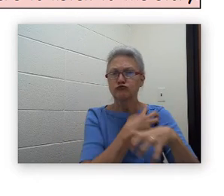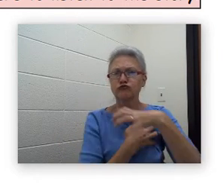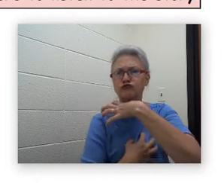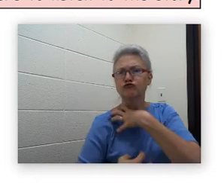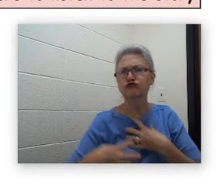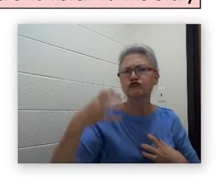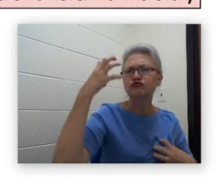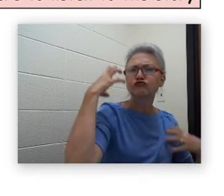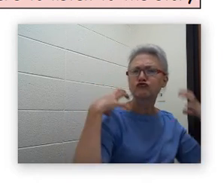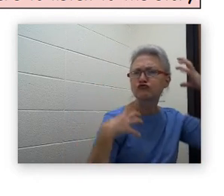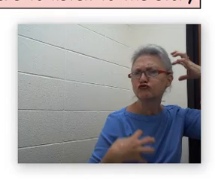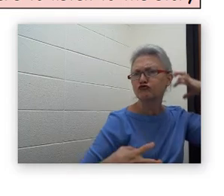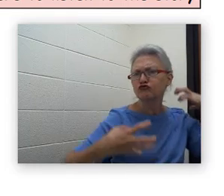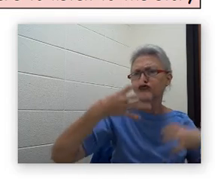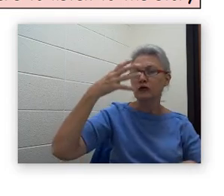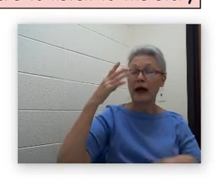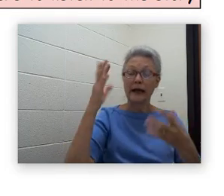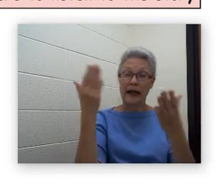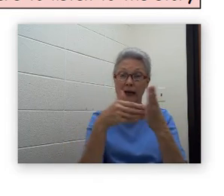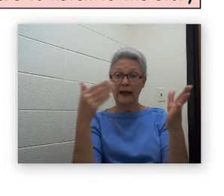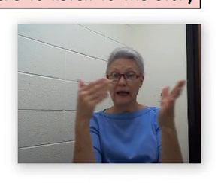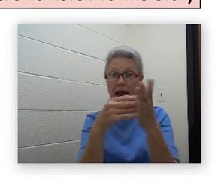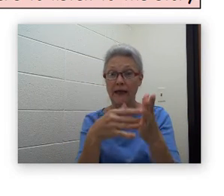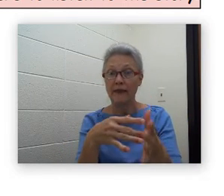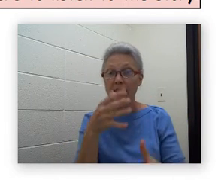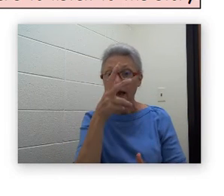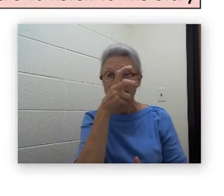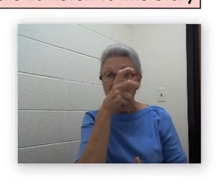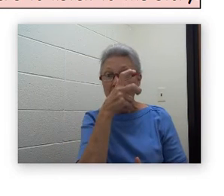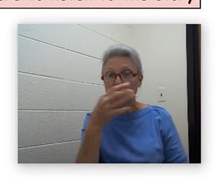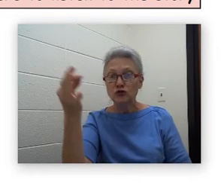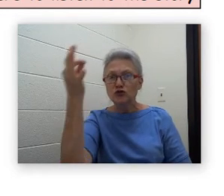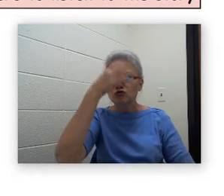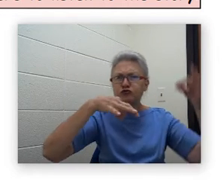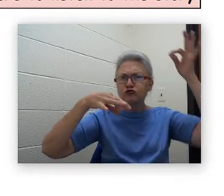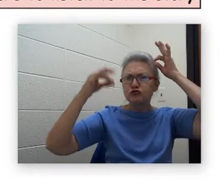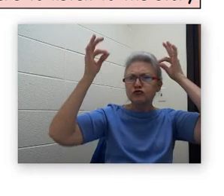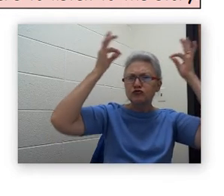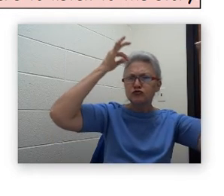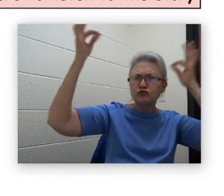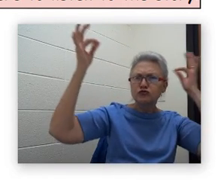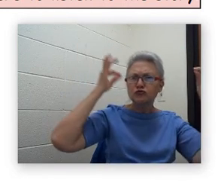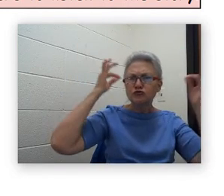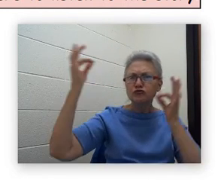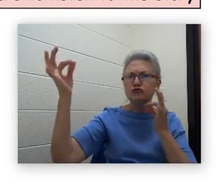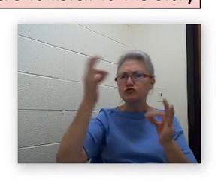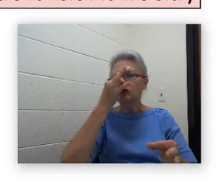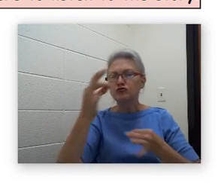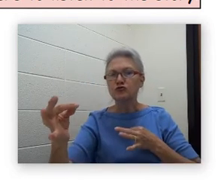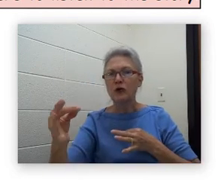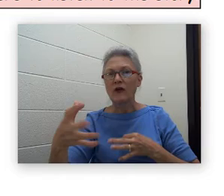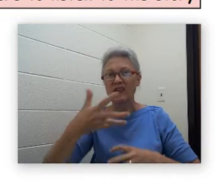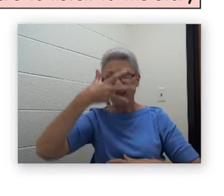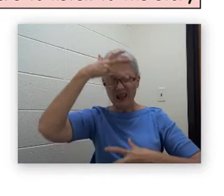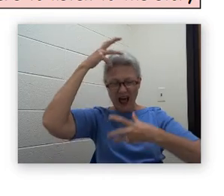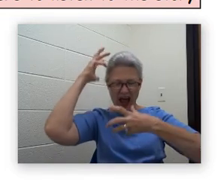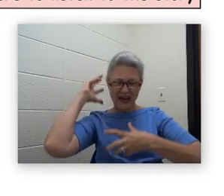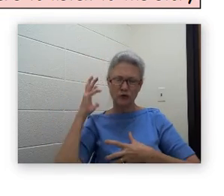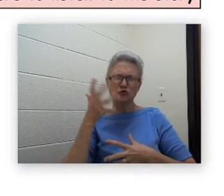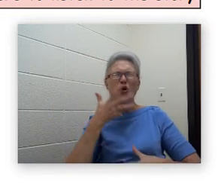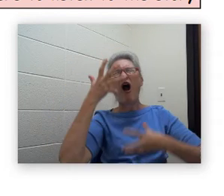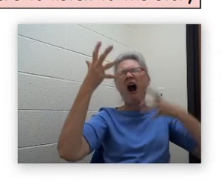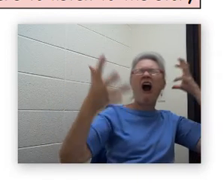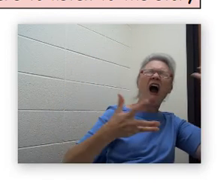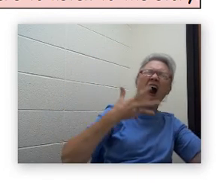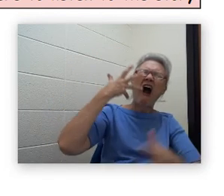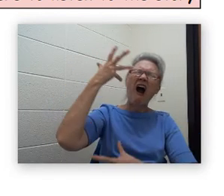again, the gnat stung the lion. The lion was now roaring terribly. At last, worn out from their battle